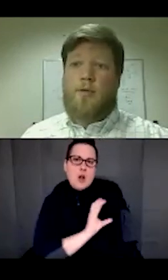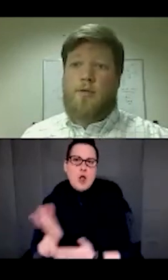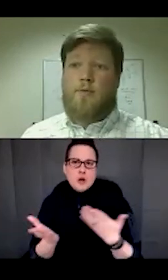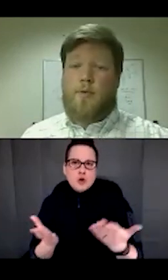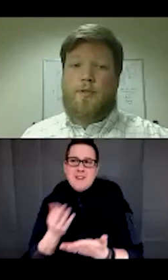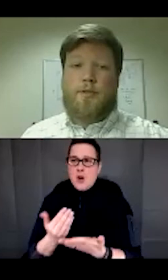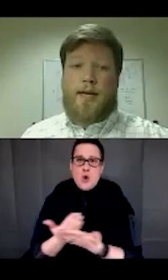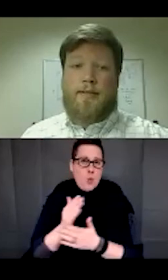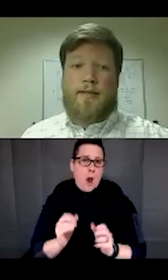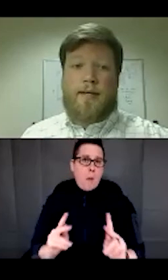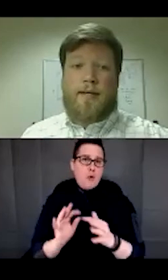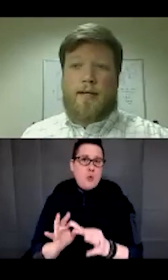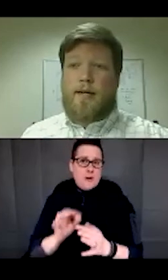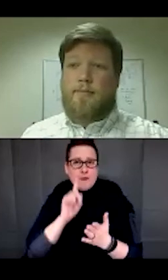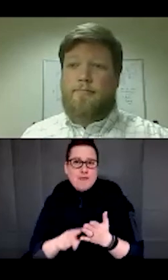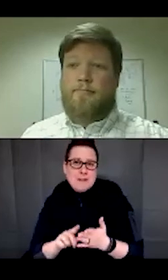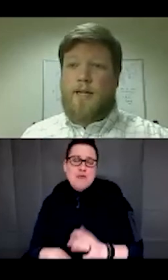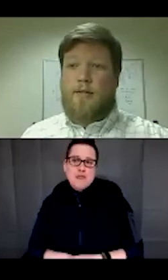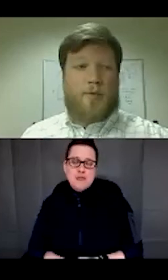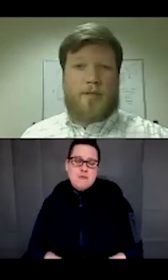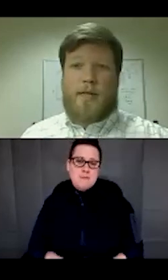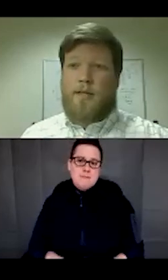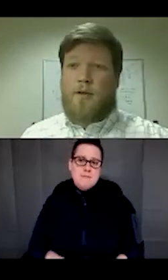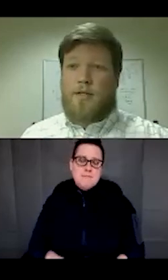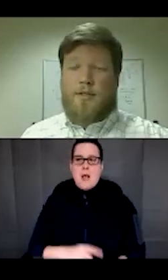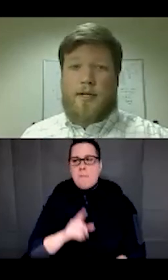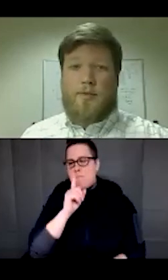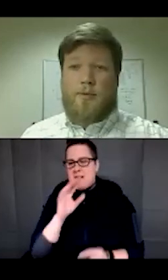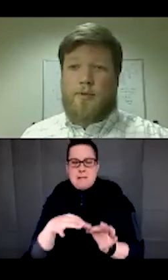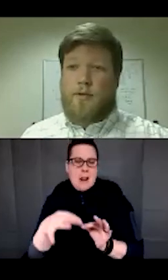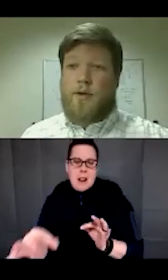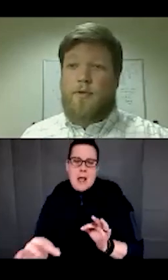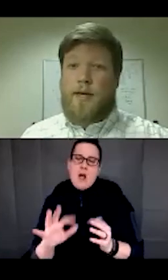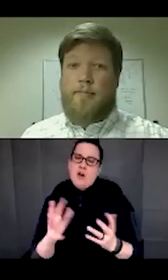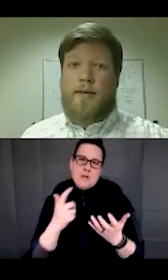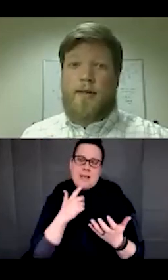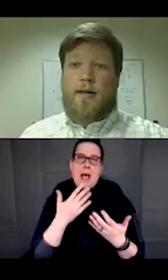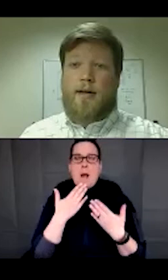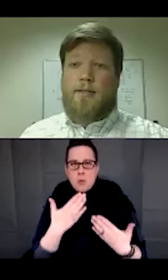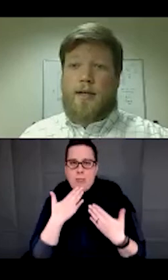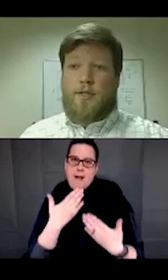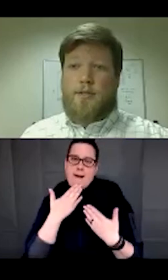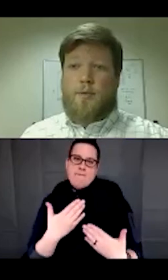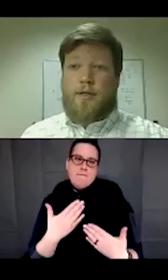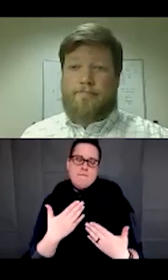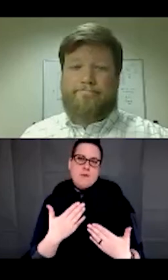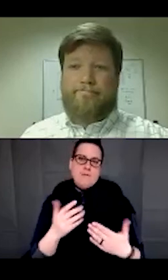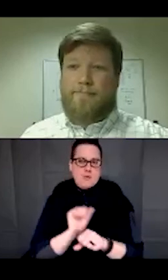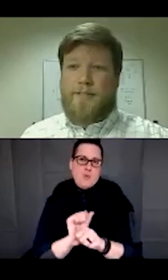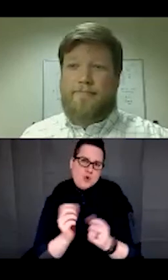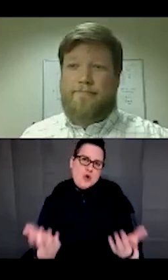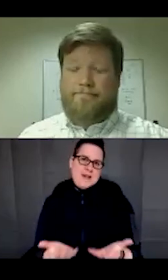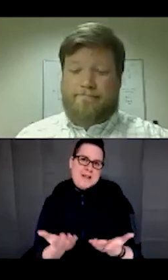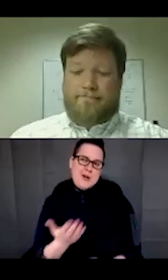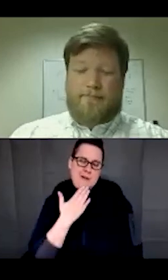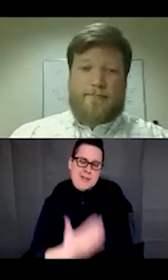new opportunities for research. And I won't delay any longer. I just want to express how grateful I am to have the chance to work here.